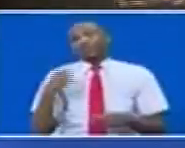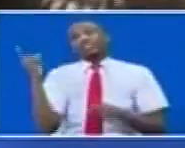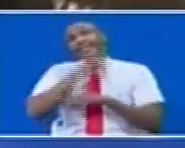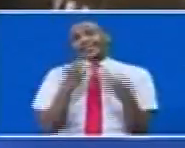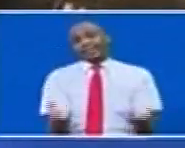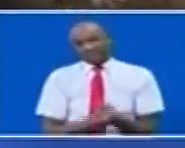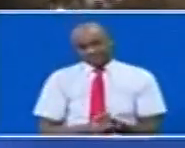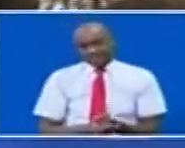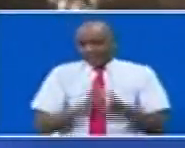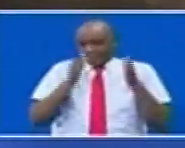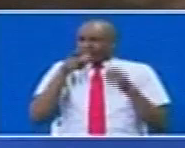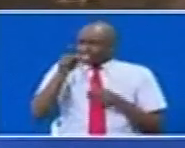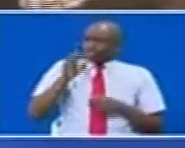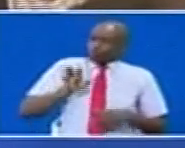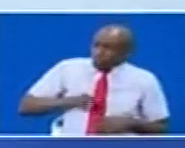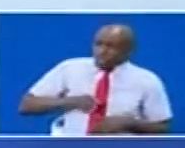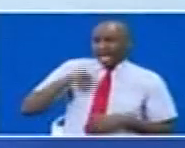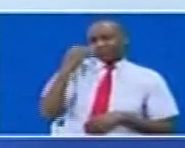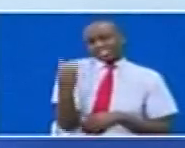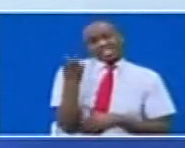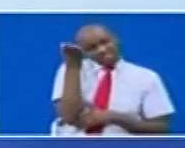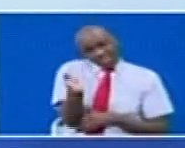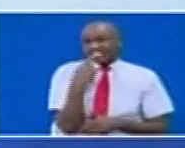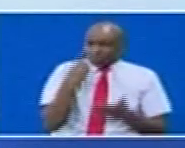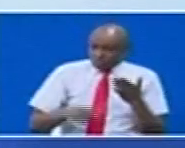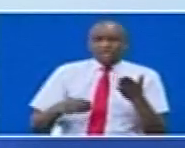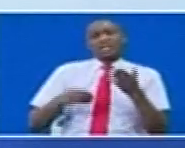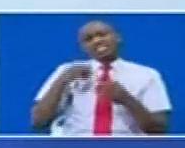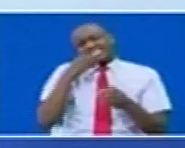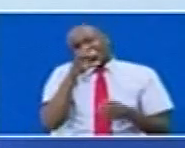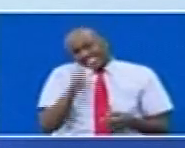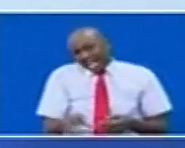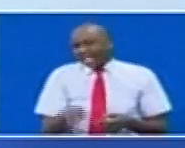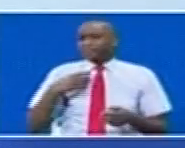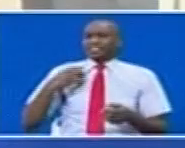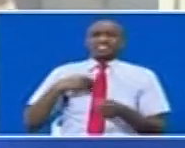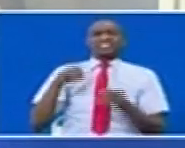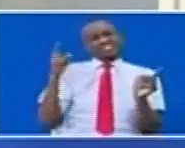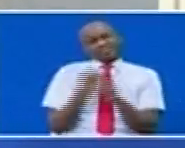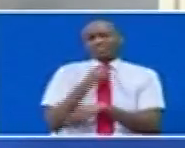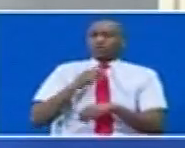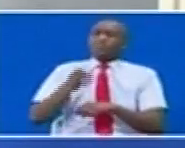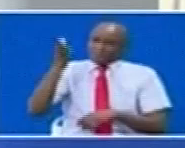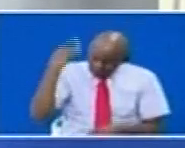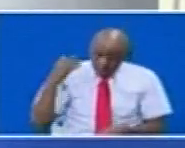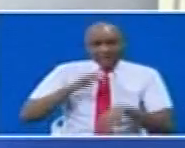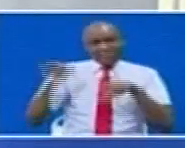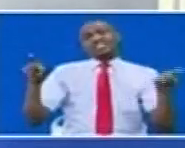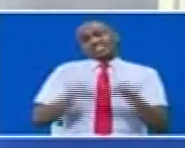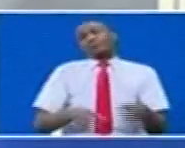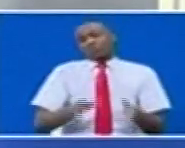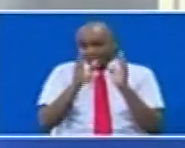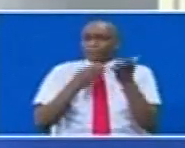Mogeni, who has a child in Nyamache High School, said that she was forced to buy her son fresh supplies when the school was again affected by the fire